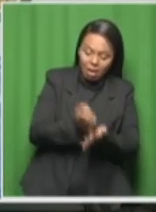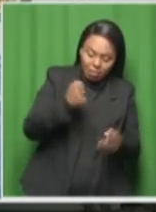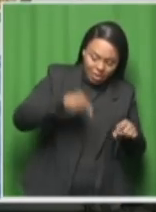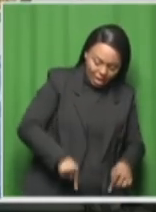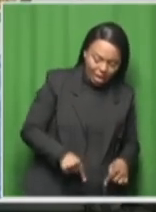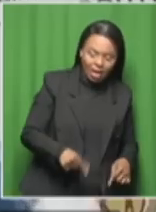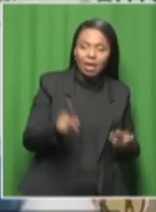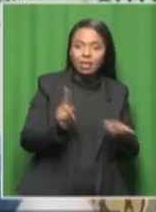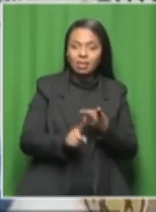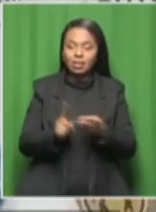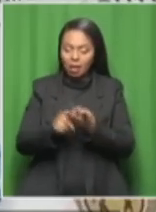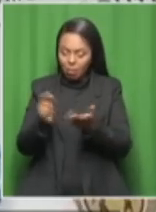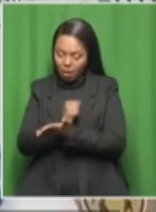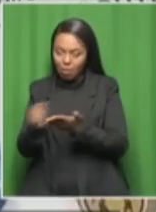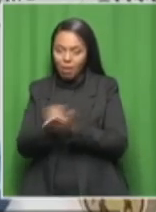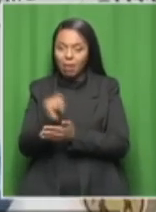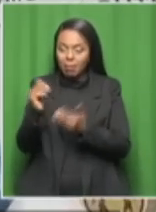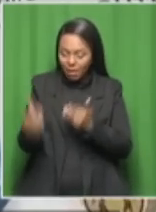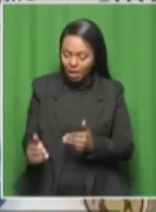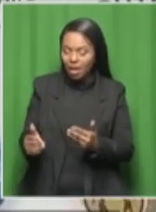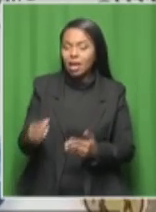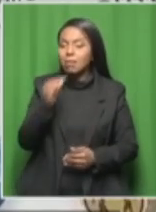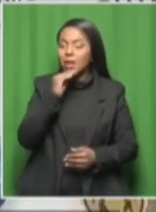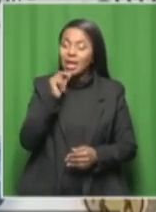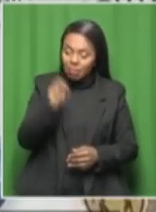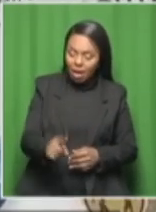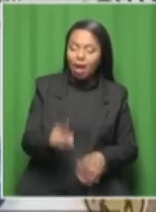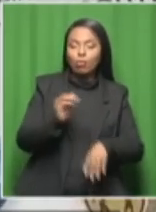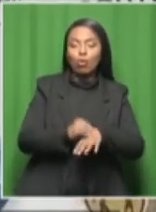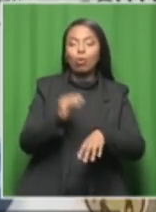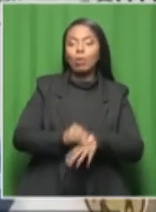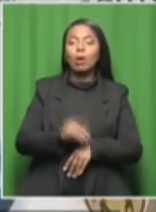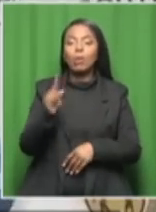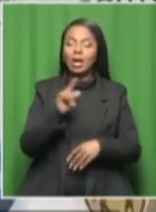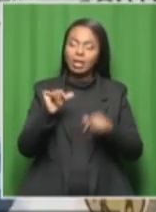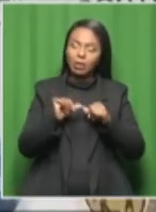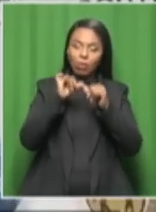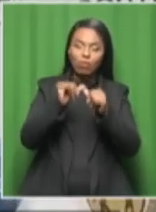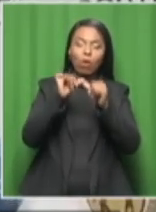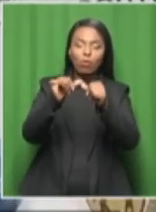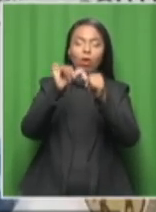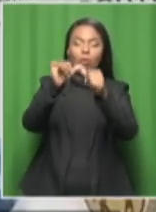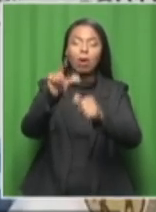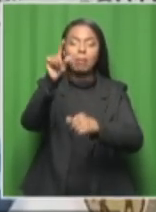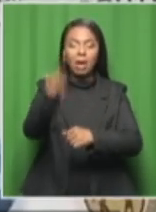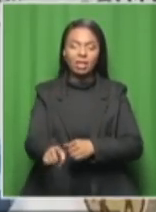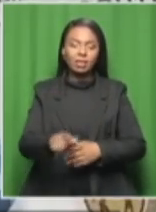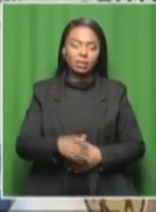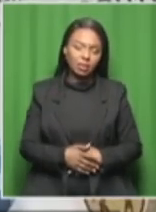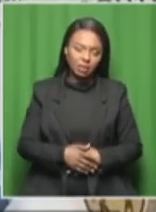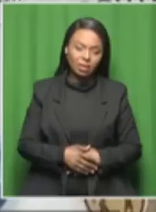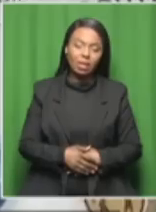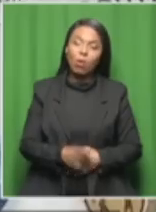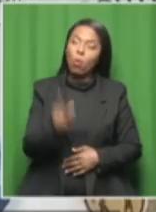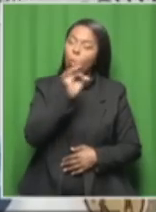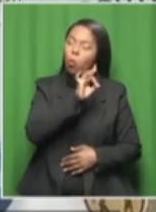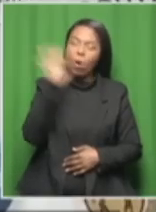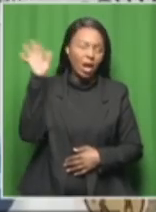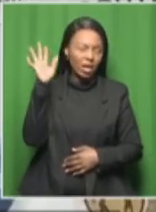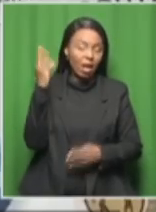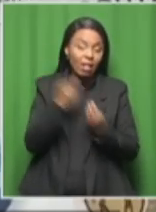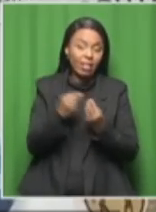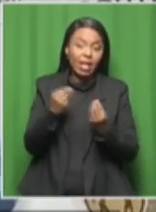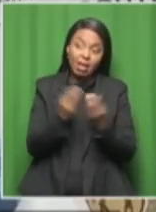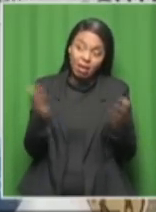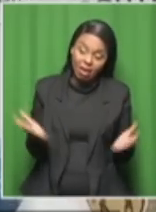tomorrow. It's a sort of a continuum. It is one of the reasons why which encourage us to realize